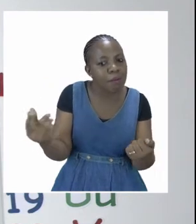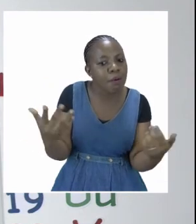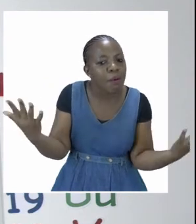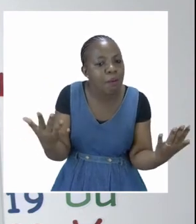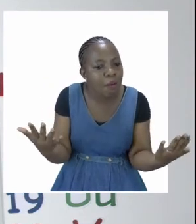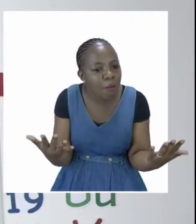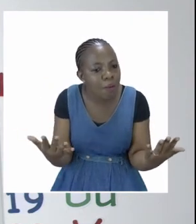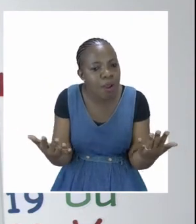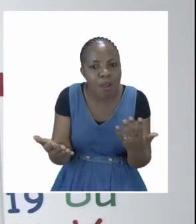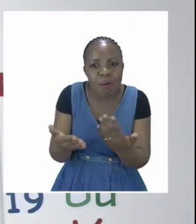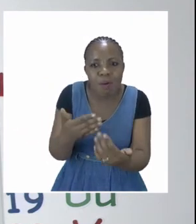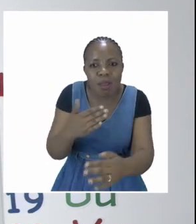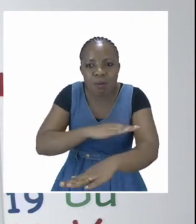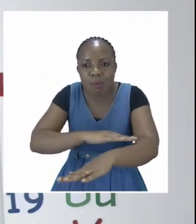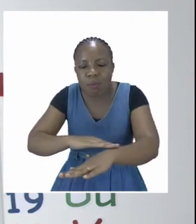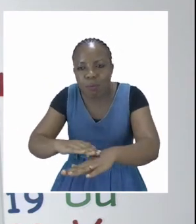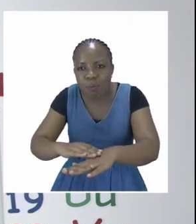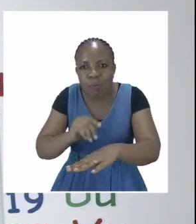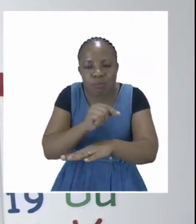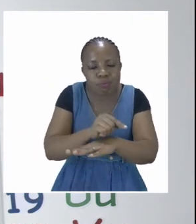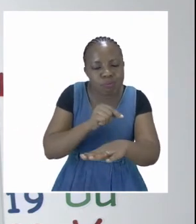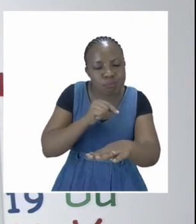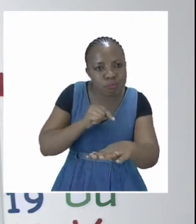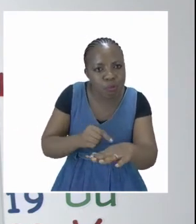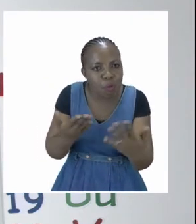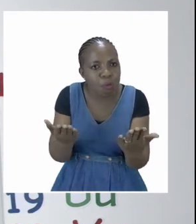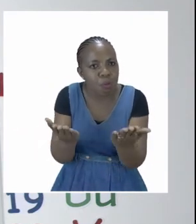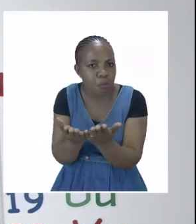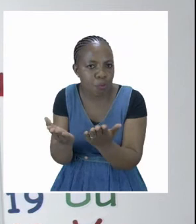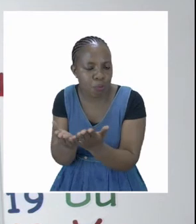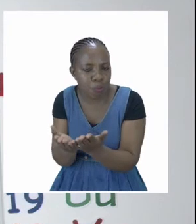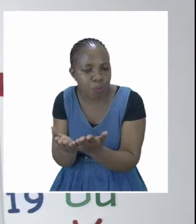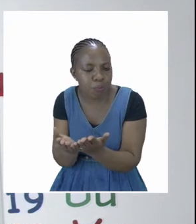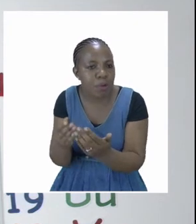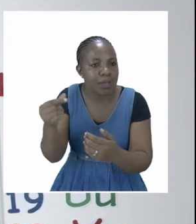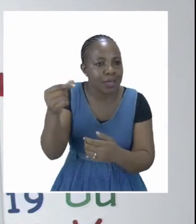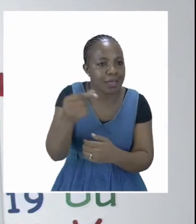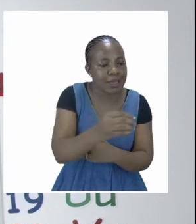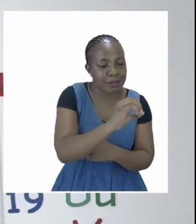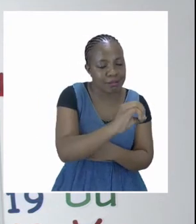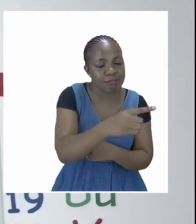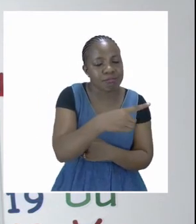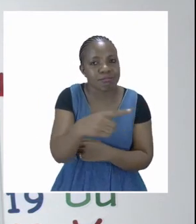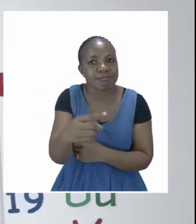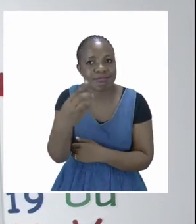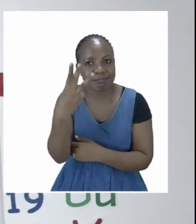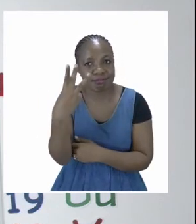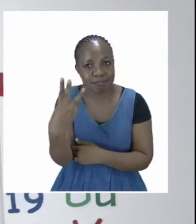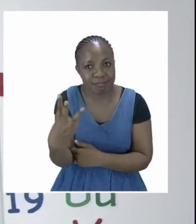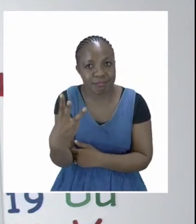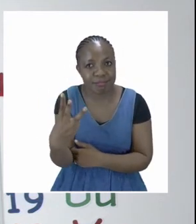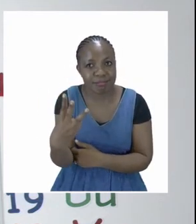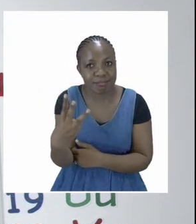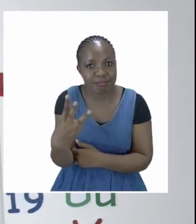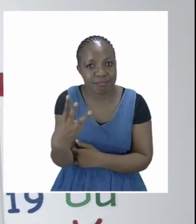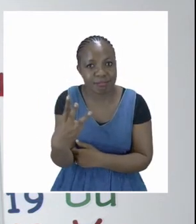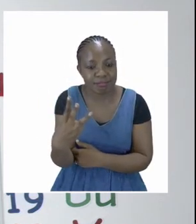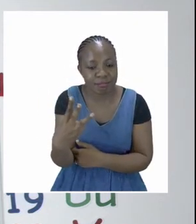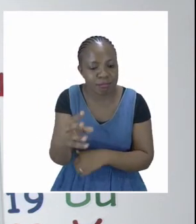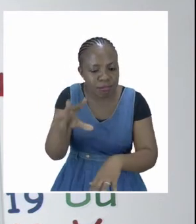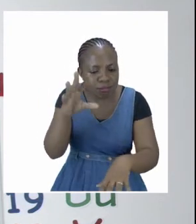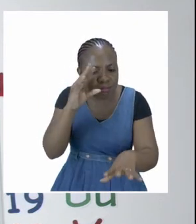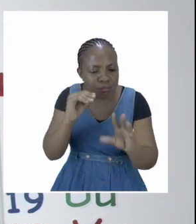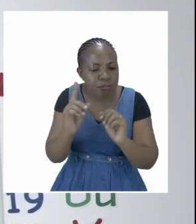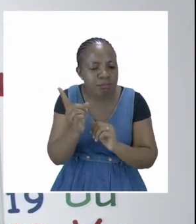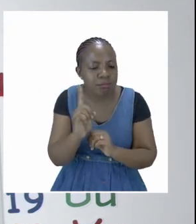to Thursday for pre-primary up until grade 3. The lessons are for listening